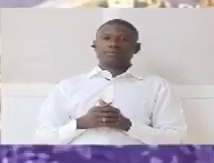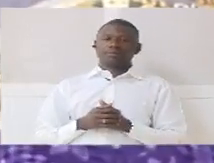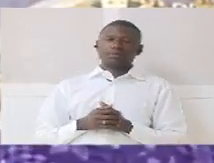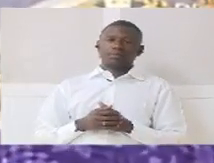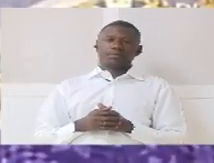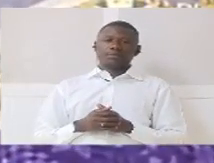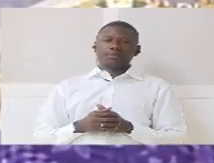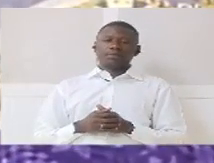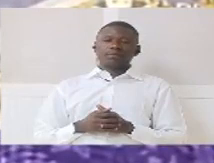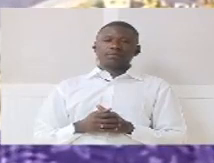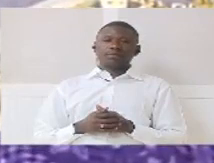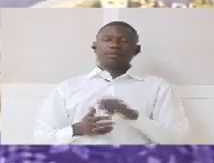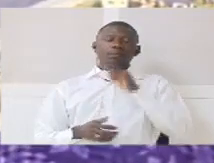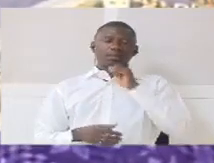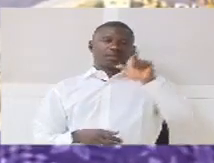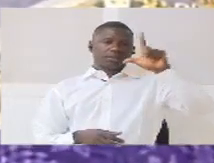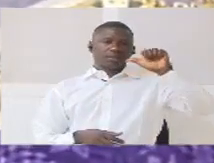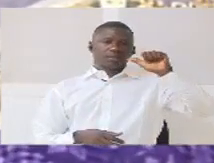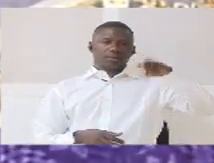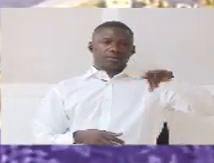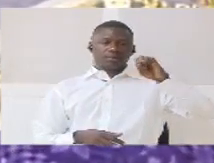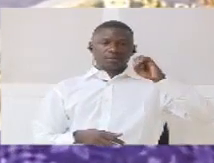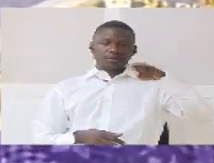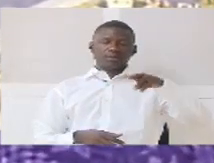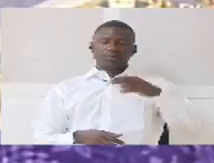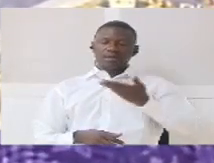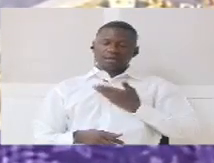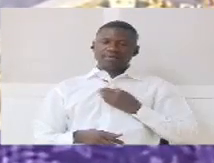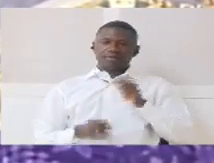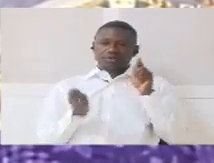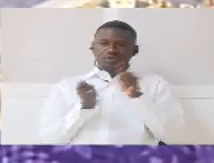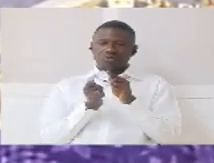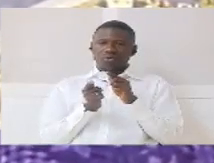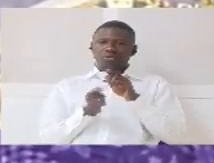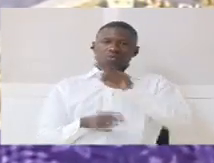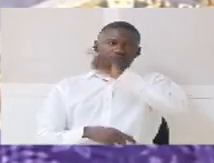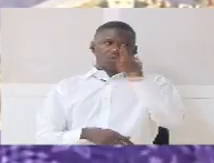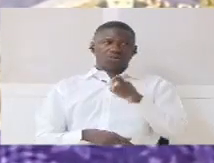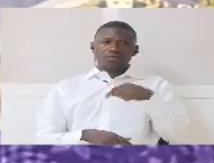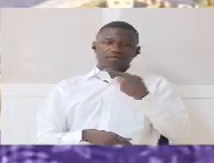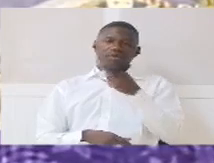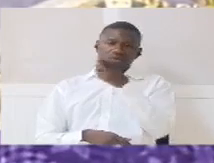Lamin. Yes, ma'am. I have a short question. Okay.